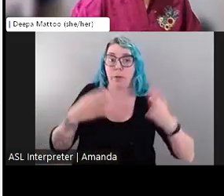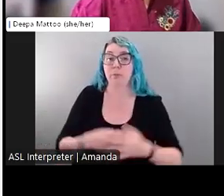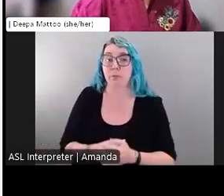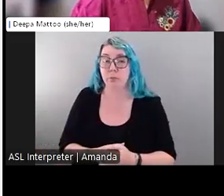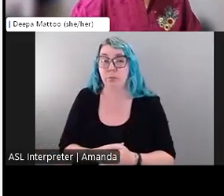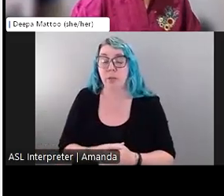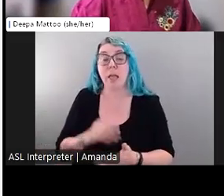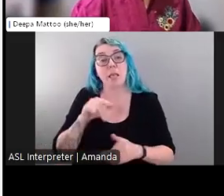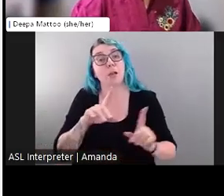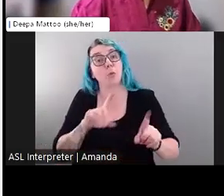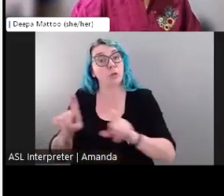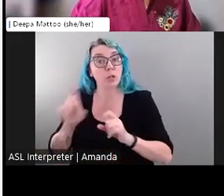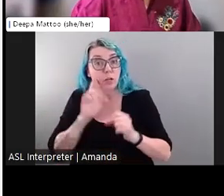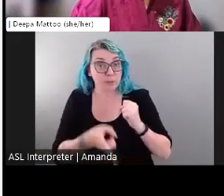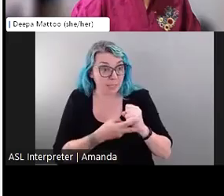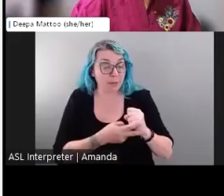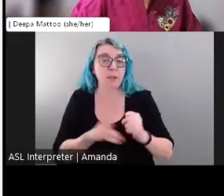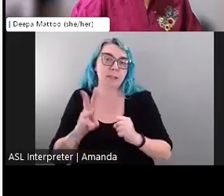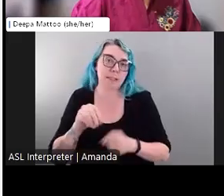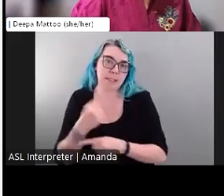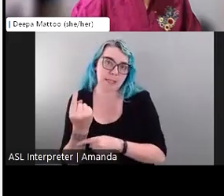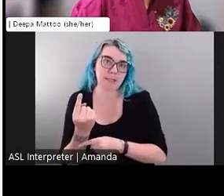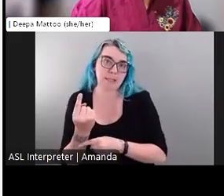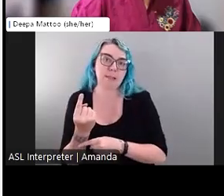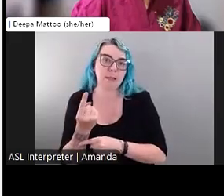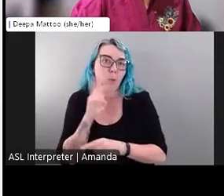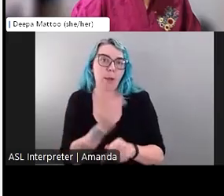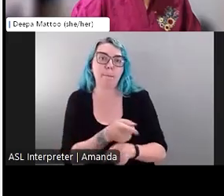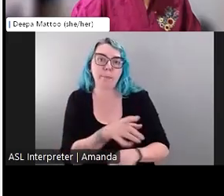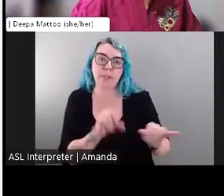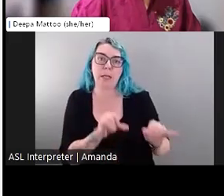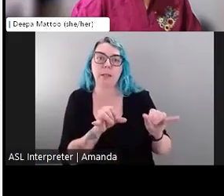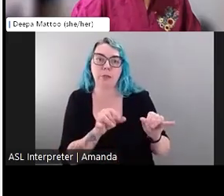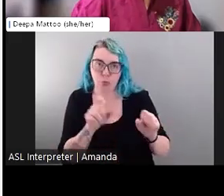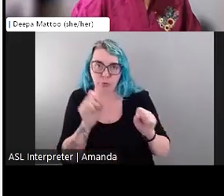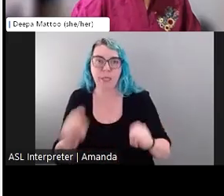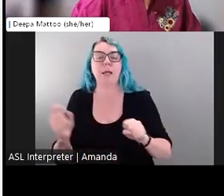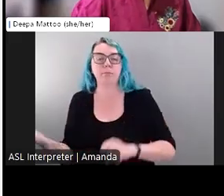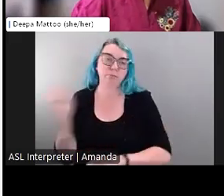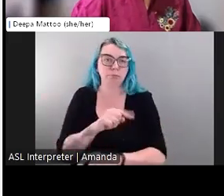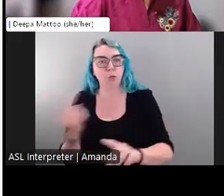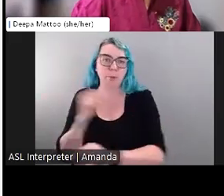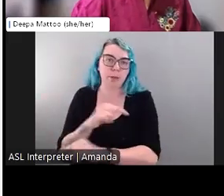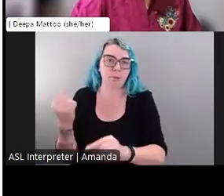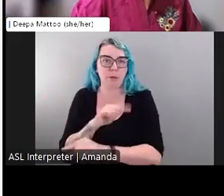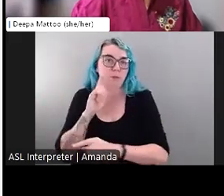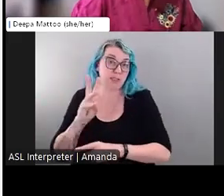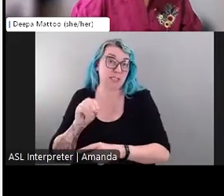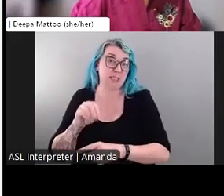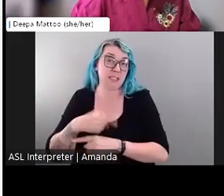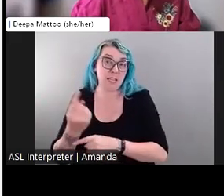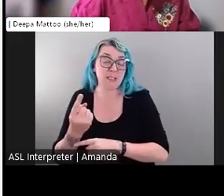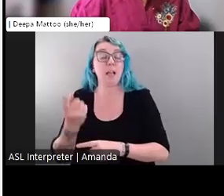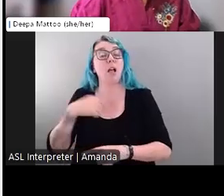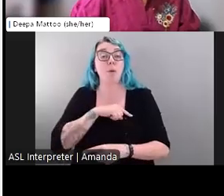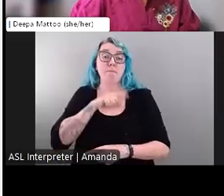60 days after starting it, regardless of which button you press. Please note that we cannot guarantee access to the questionnaire beyond 60